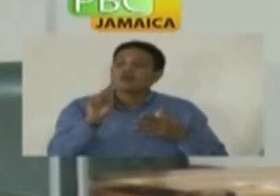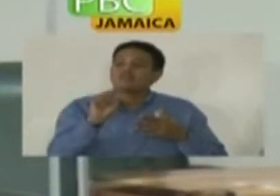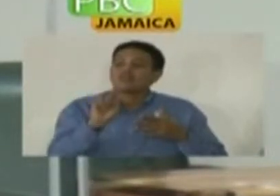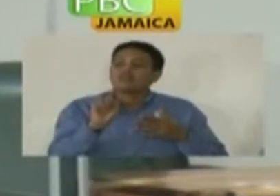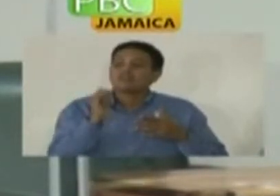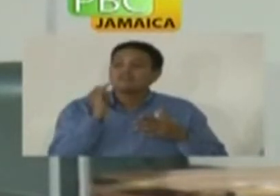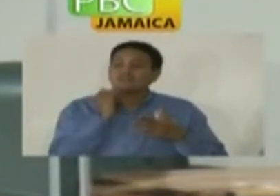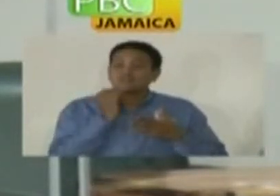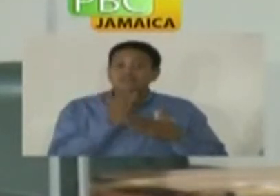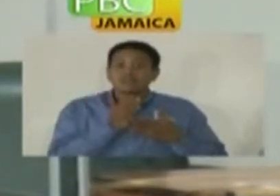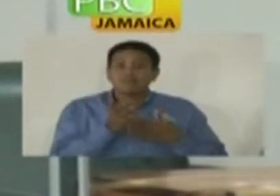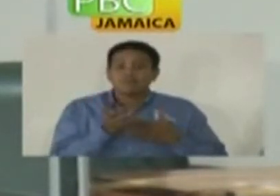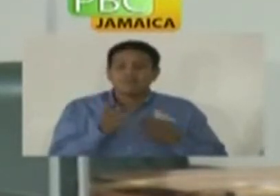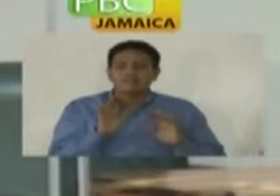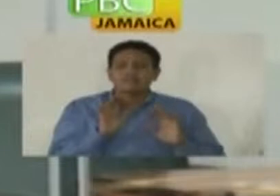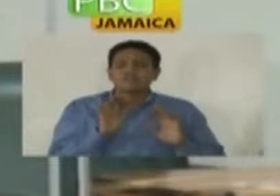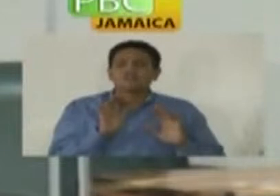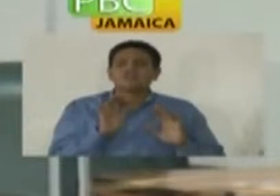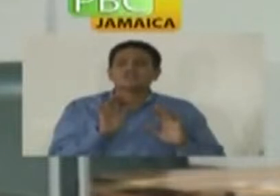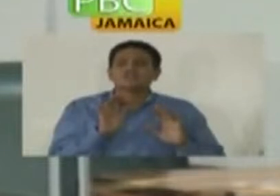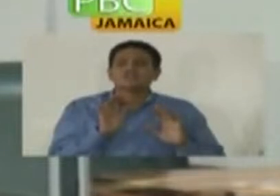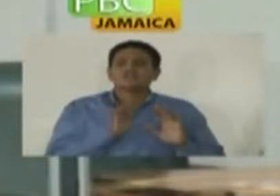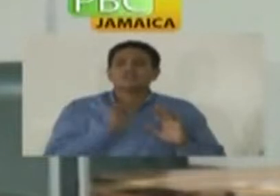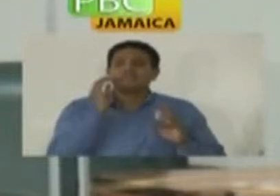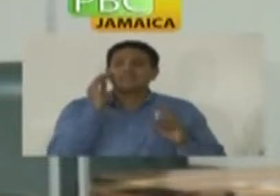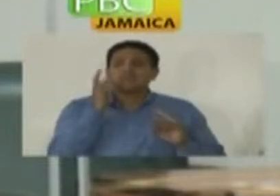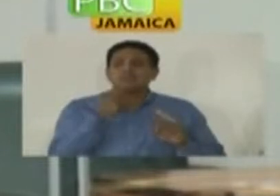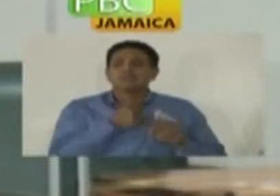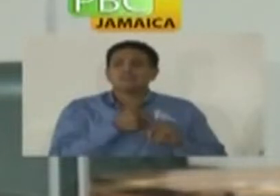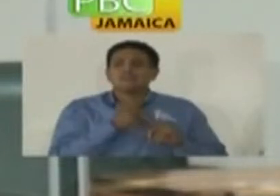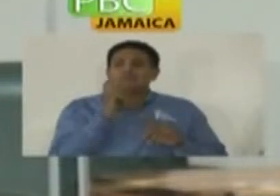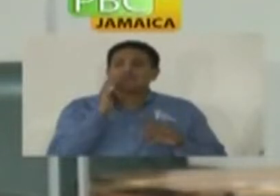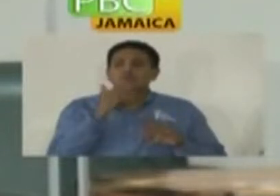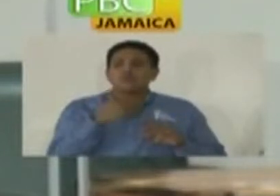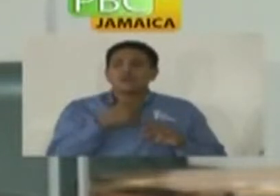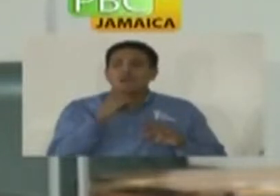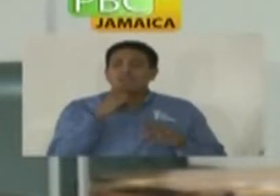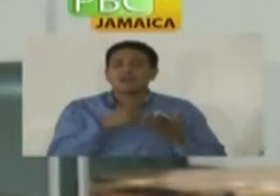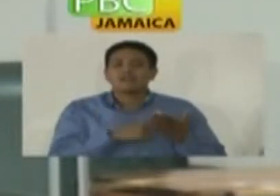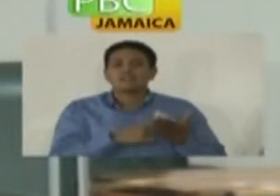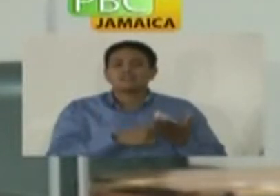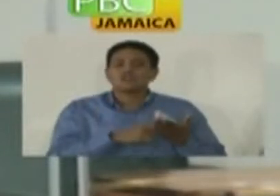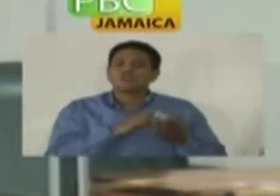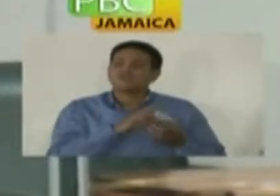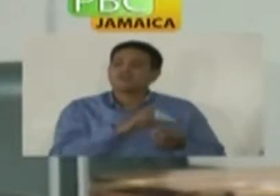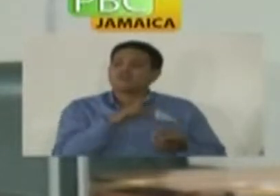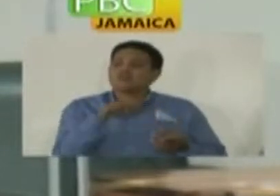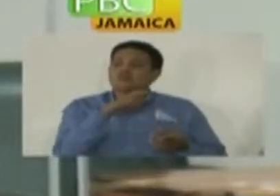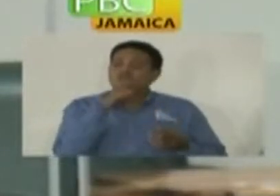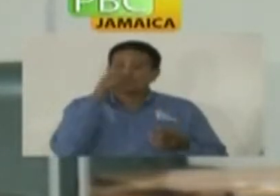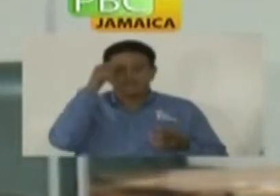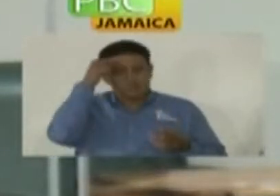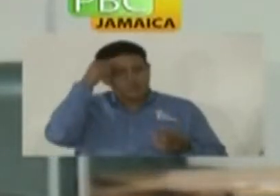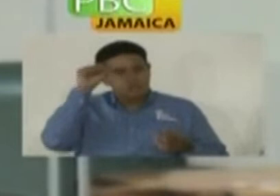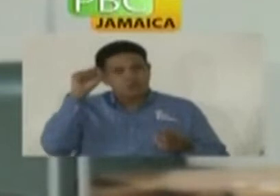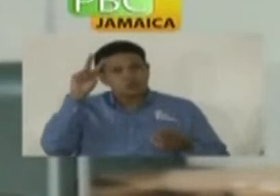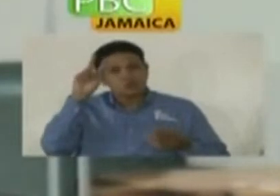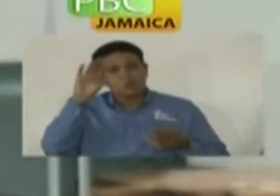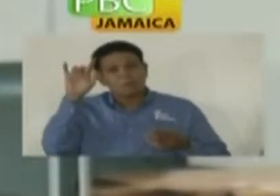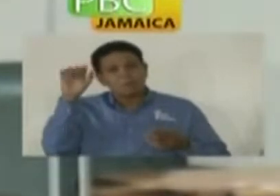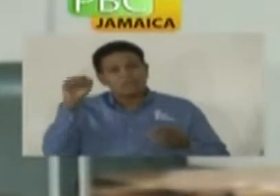if it stopped there, then I think there would be an argument to those who opposed the two